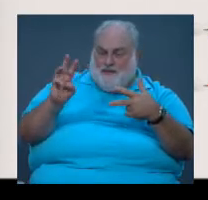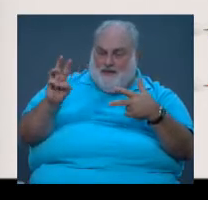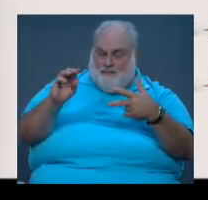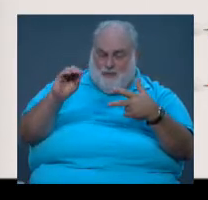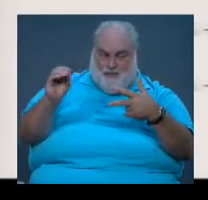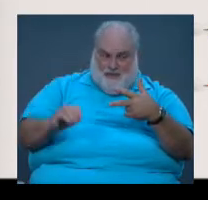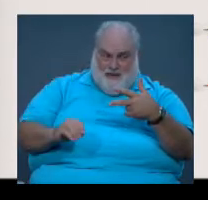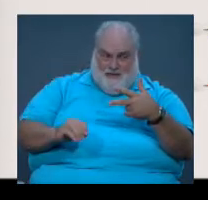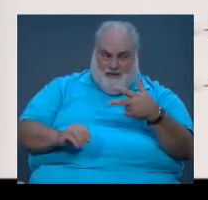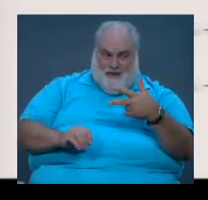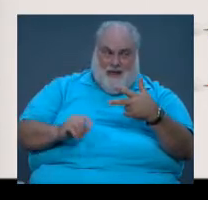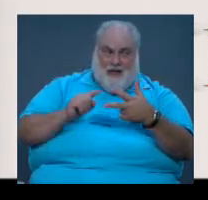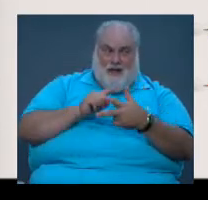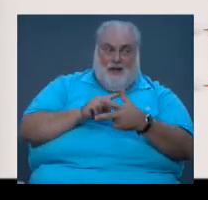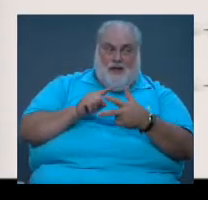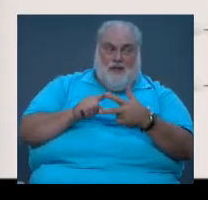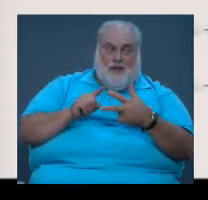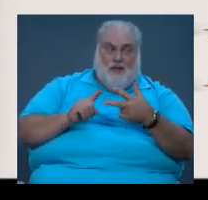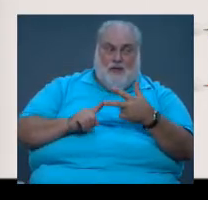33%,